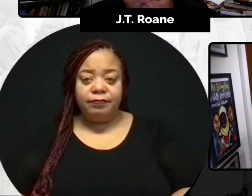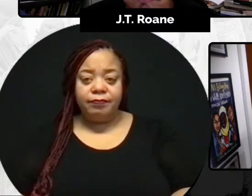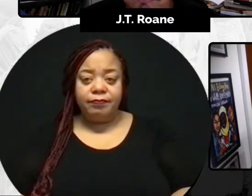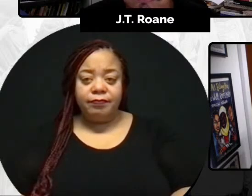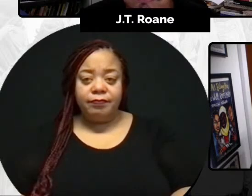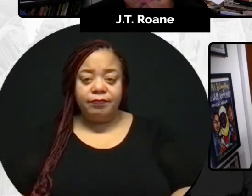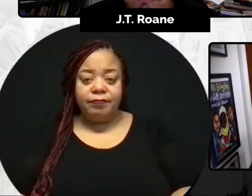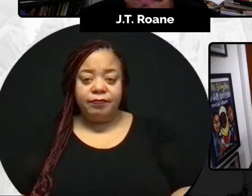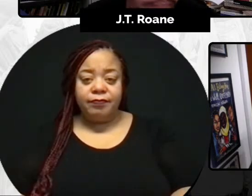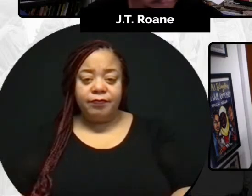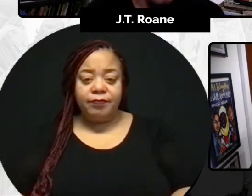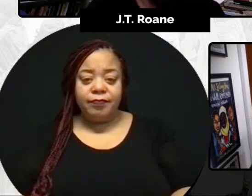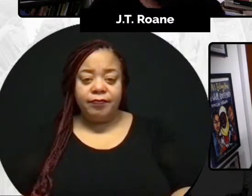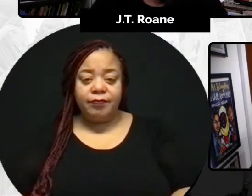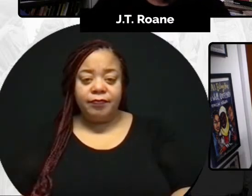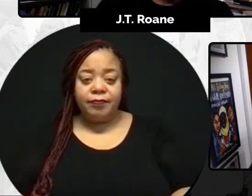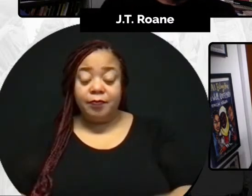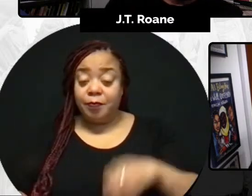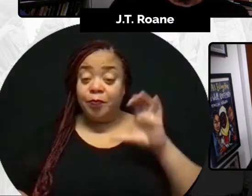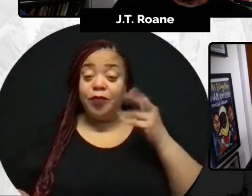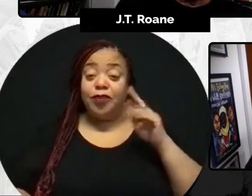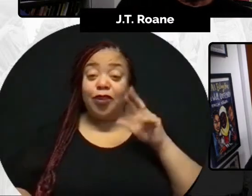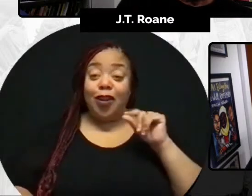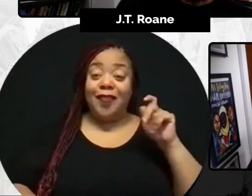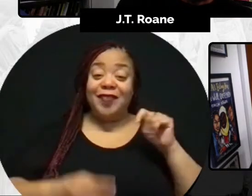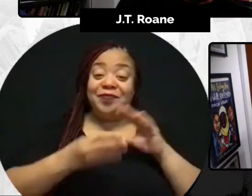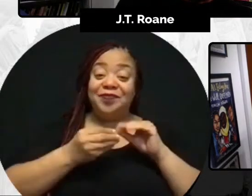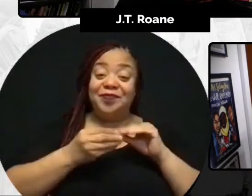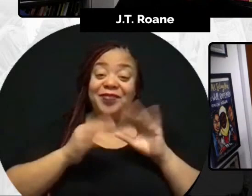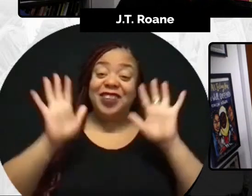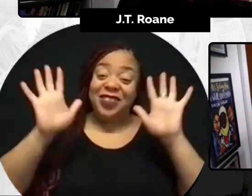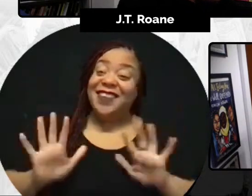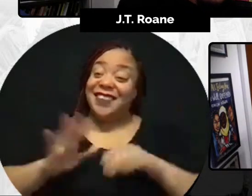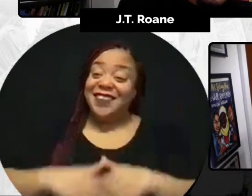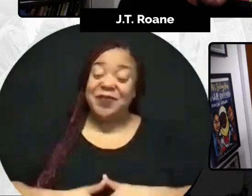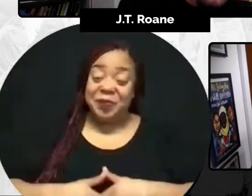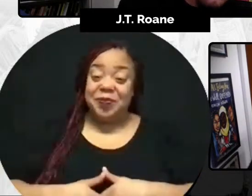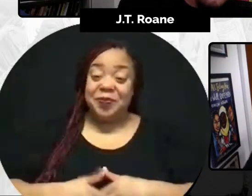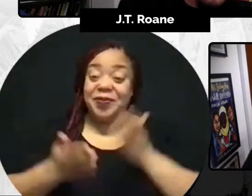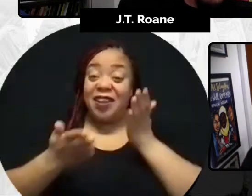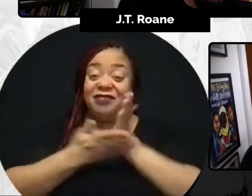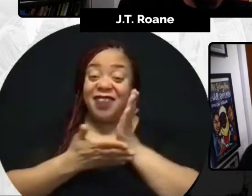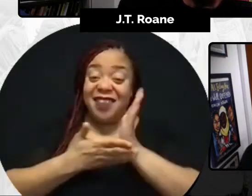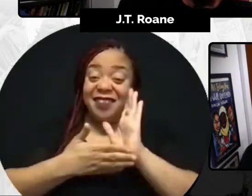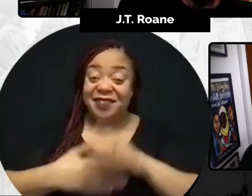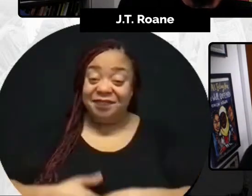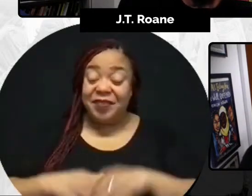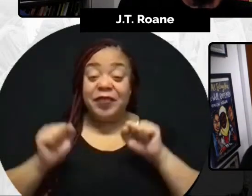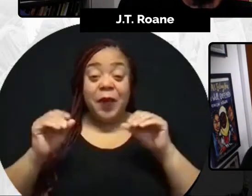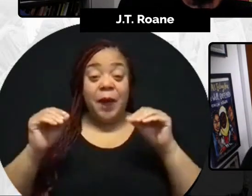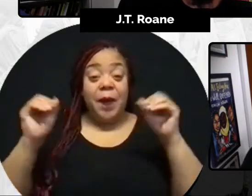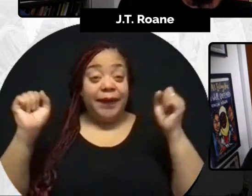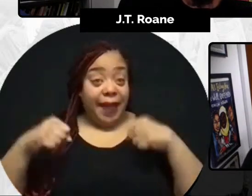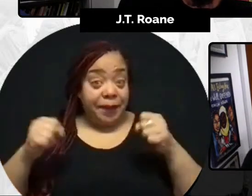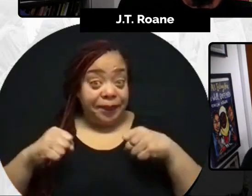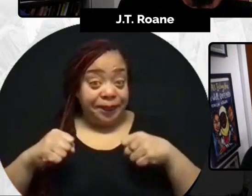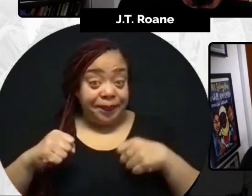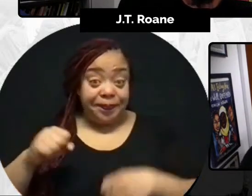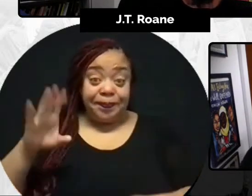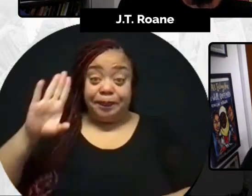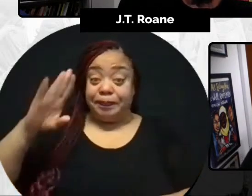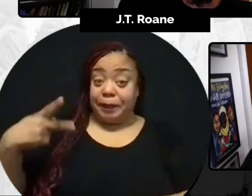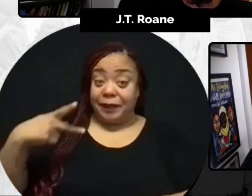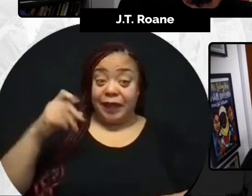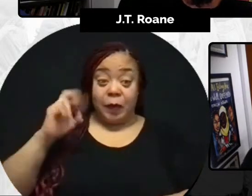Great. All right, so yeah, BP or JT, I think kind of the floor is yours to kind